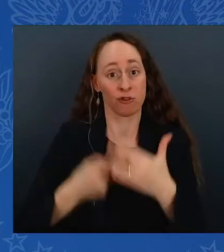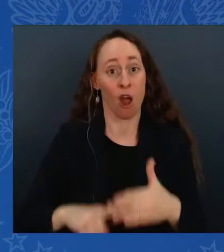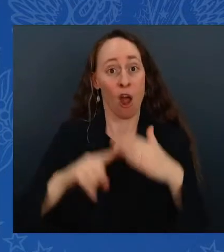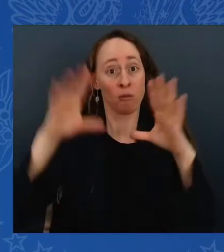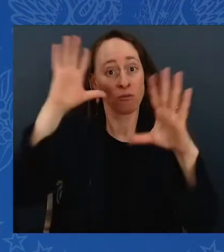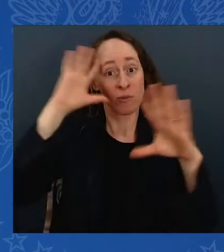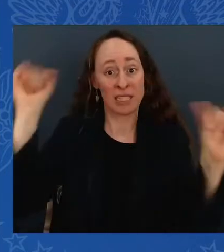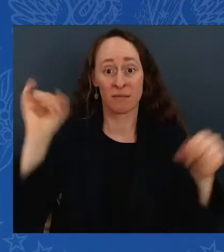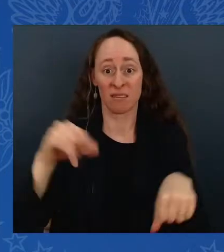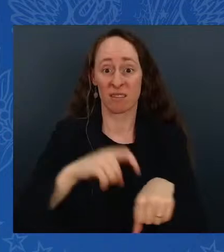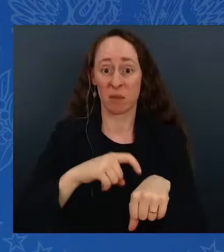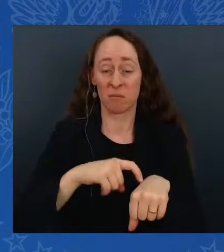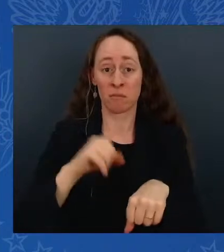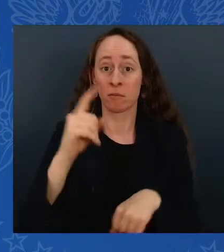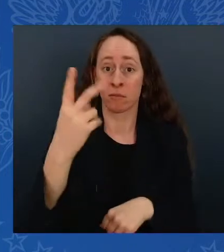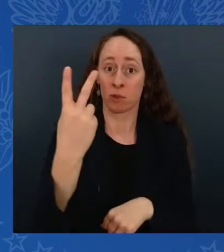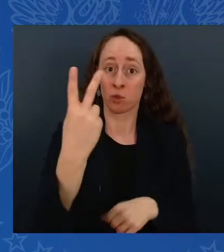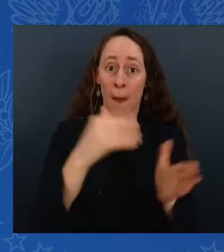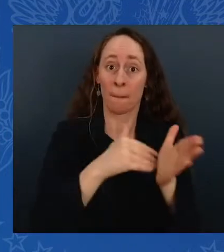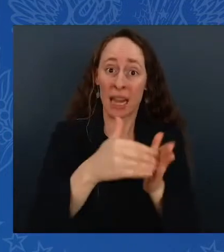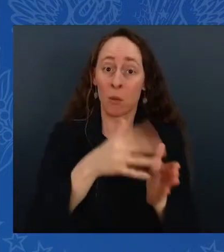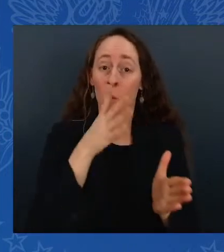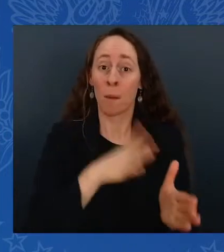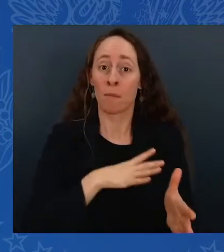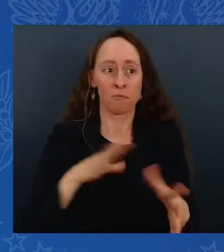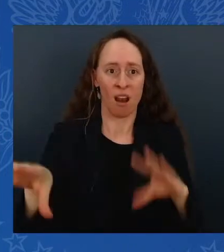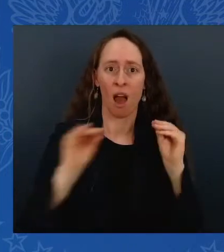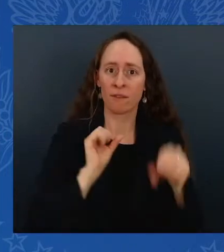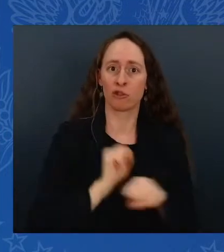work. They don't know women in America.